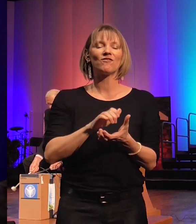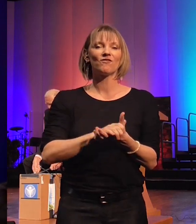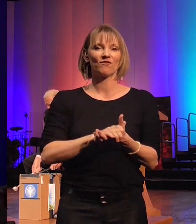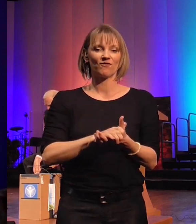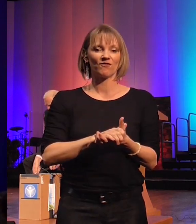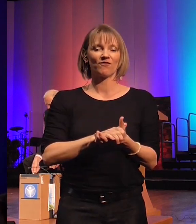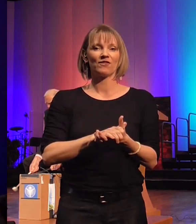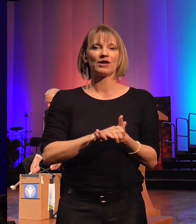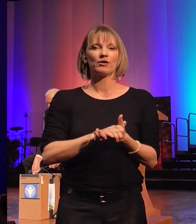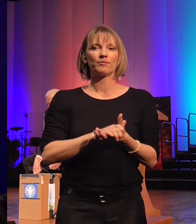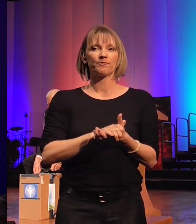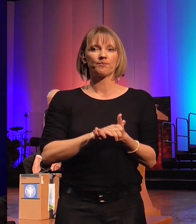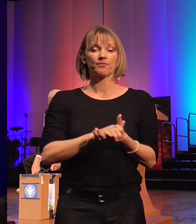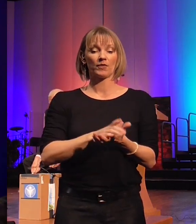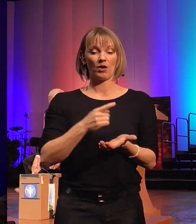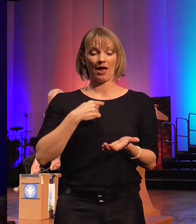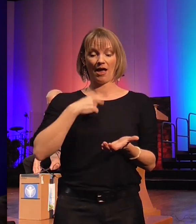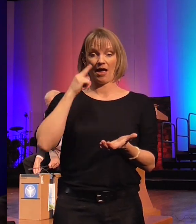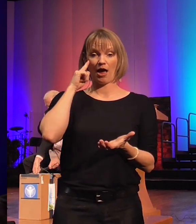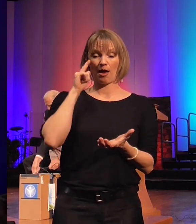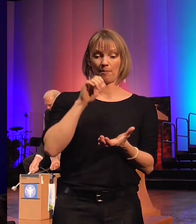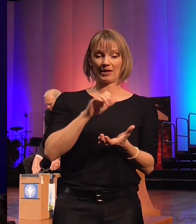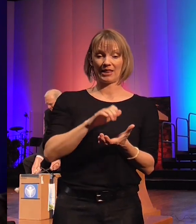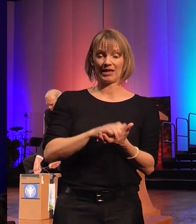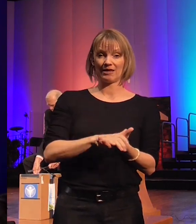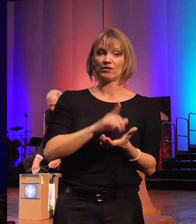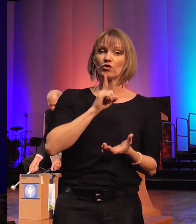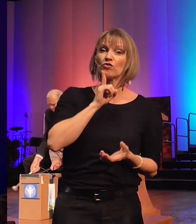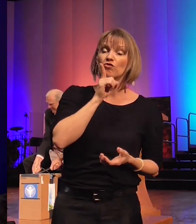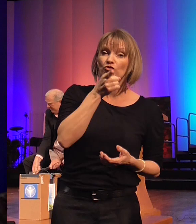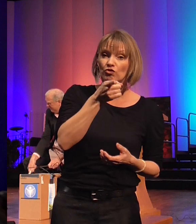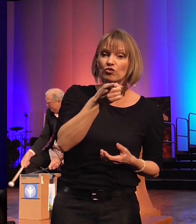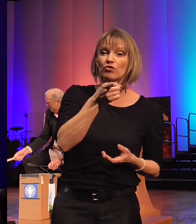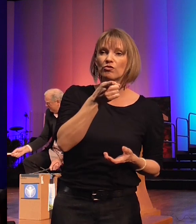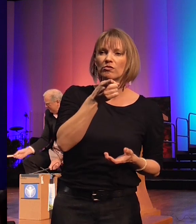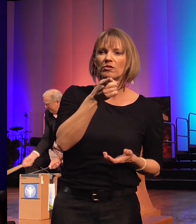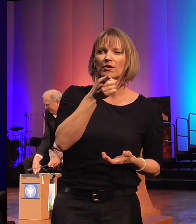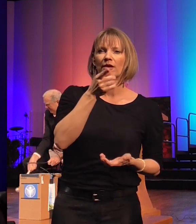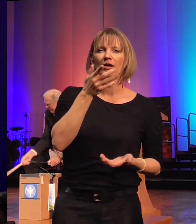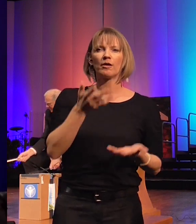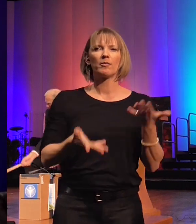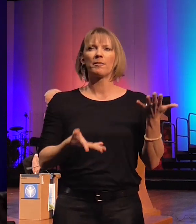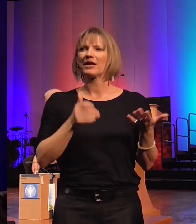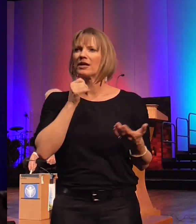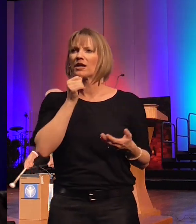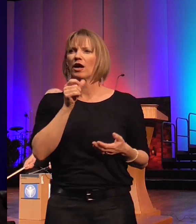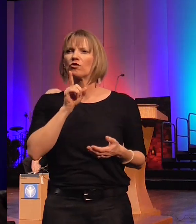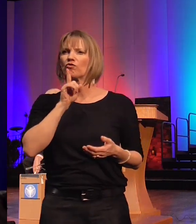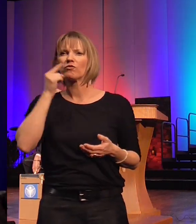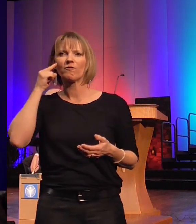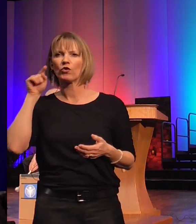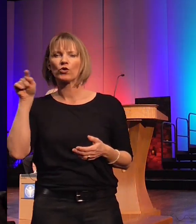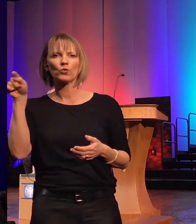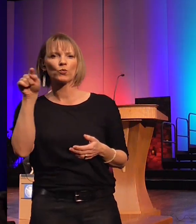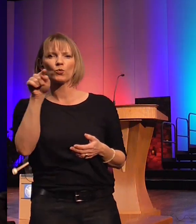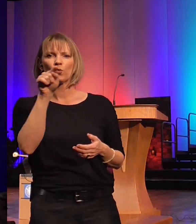believe, what I believe is true may not be true for